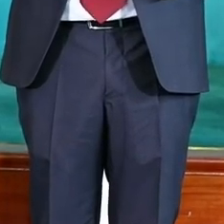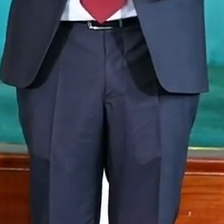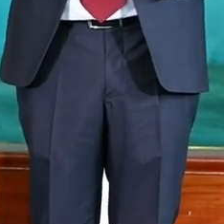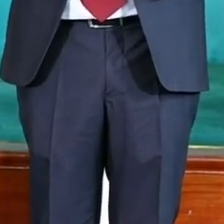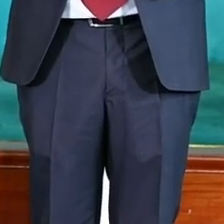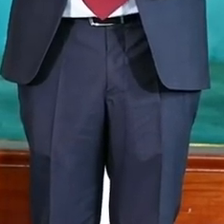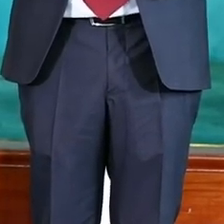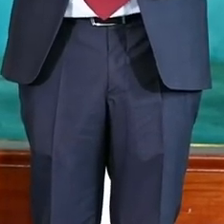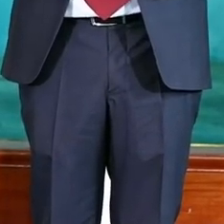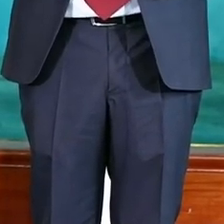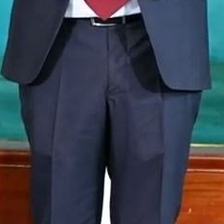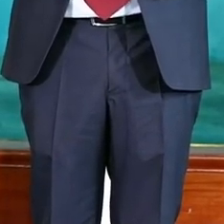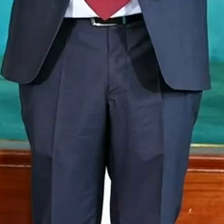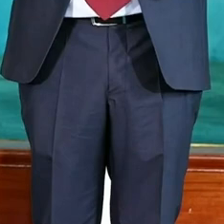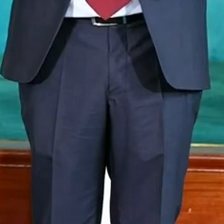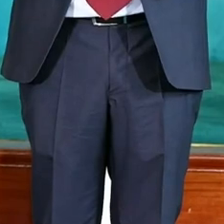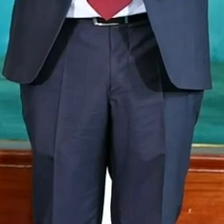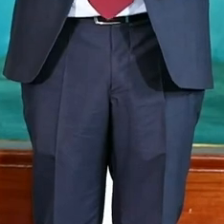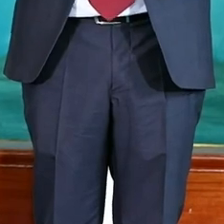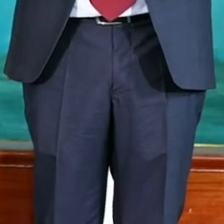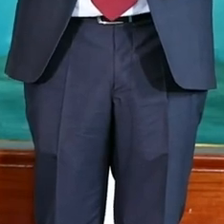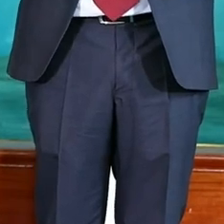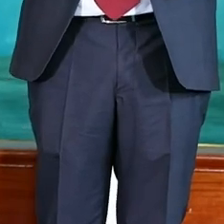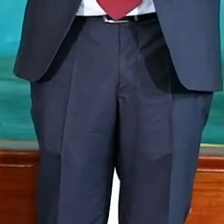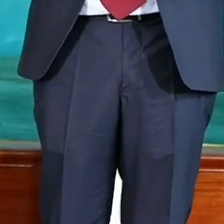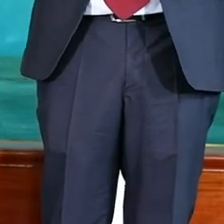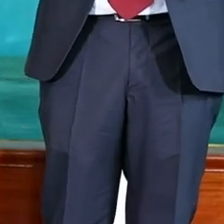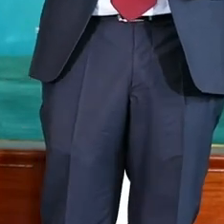want to start any conversation?